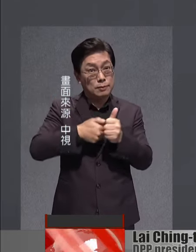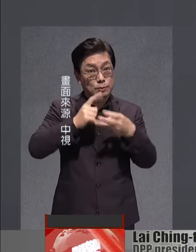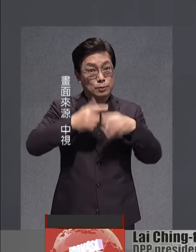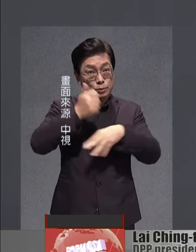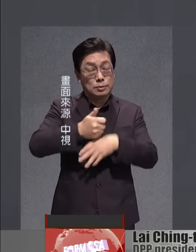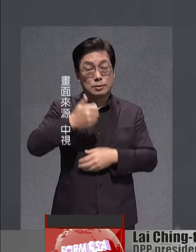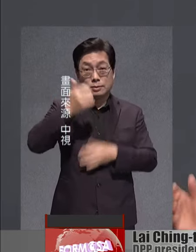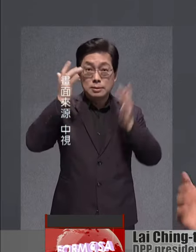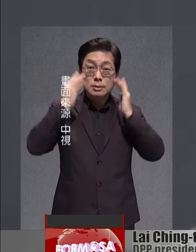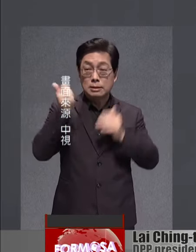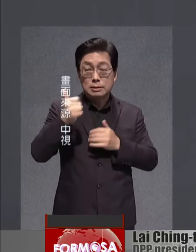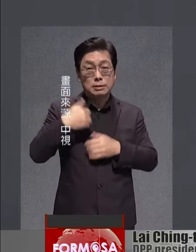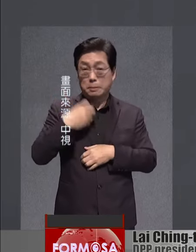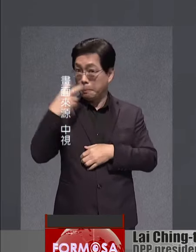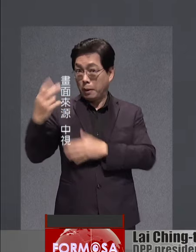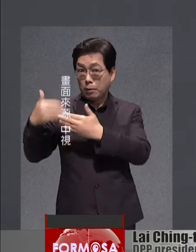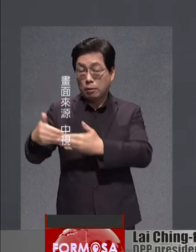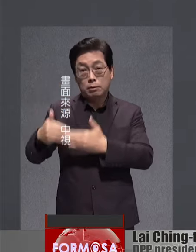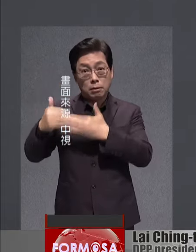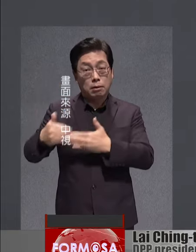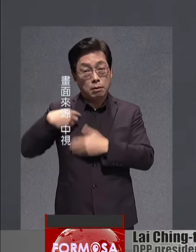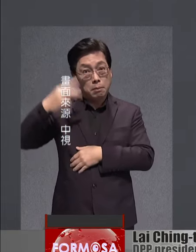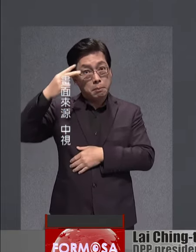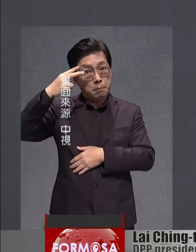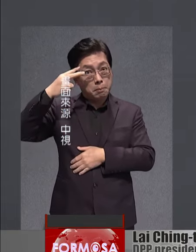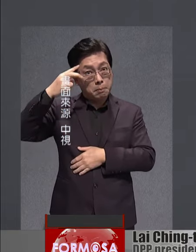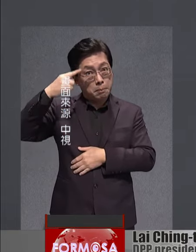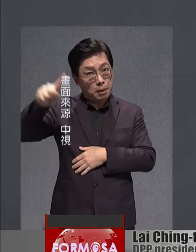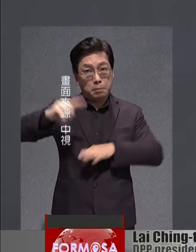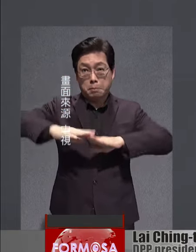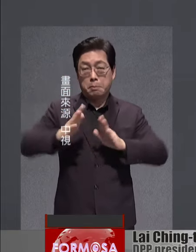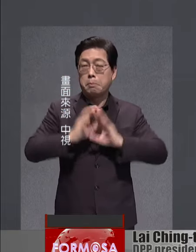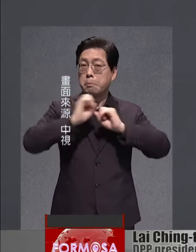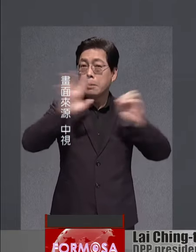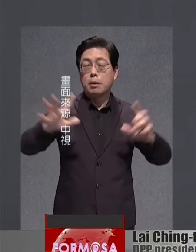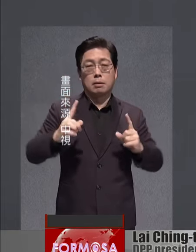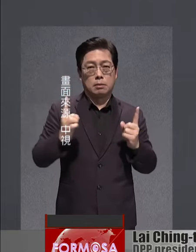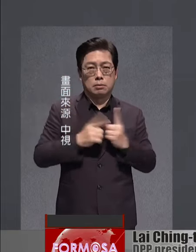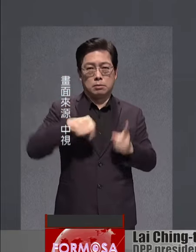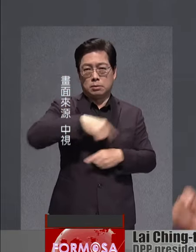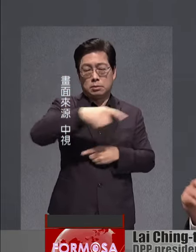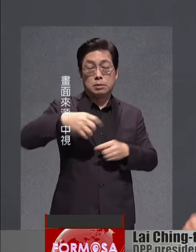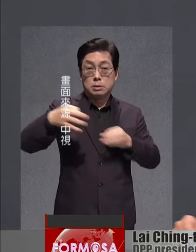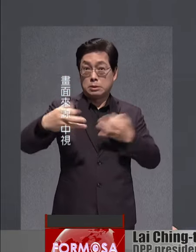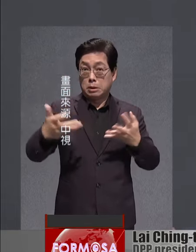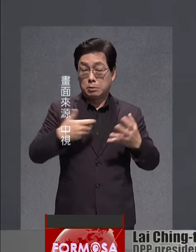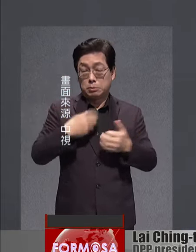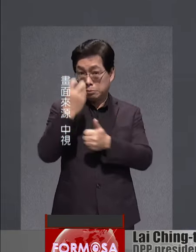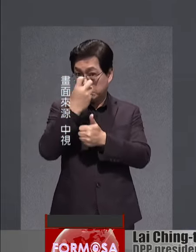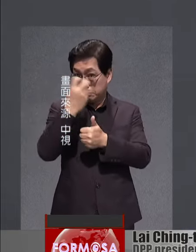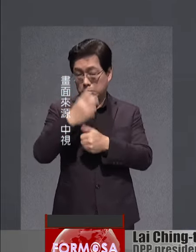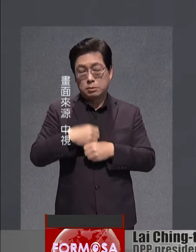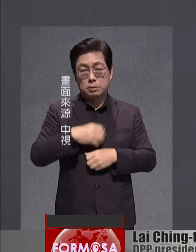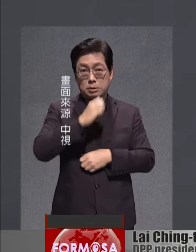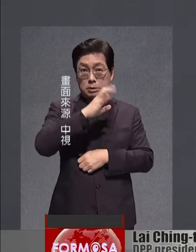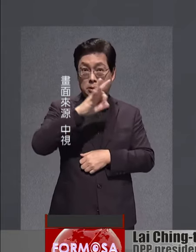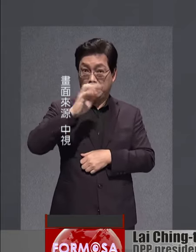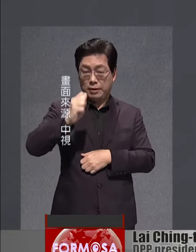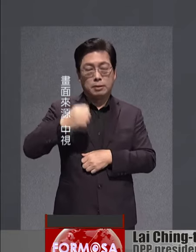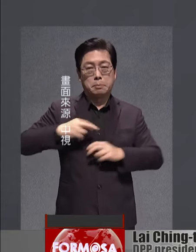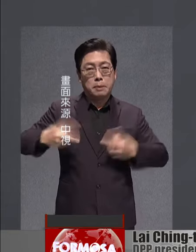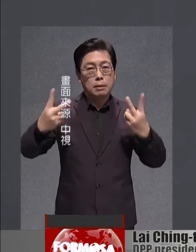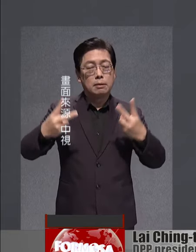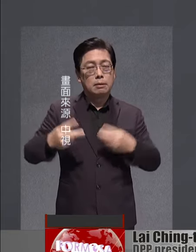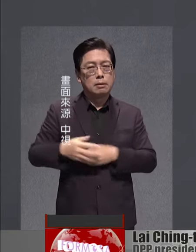China's Ministry of Commerce announced an investigation into trade barriers the day after KMT Vice Chair Andrew Xia visited